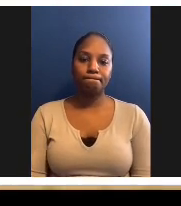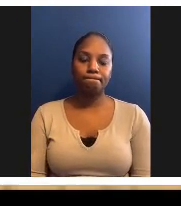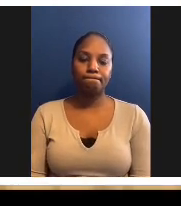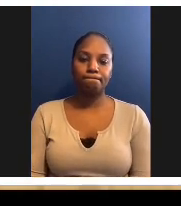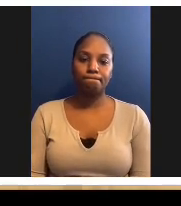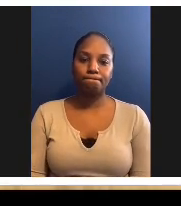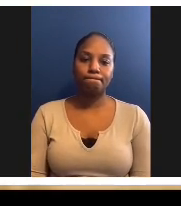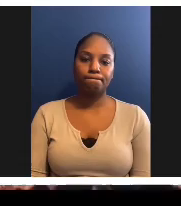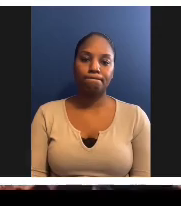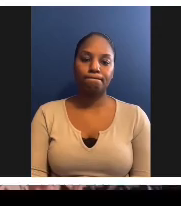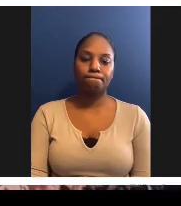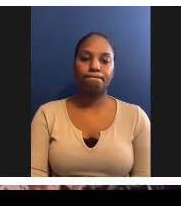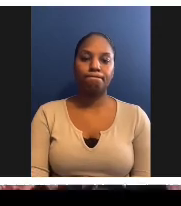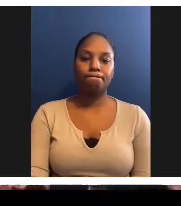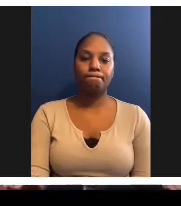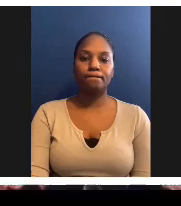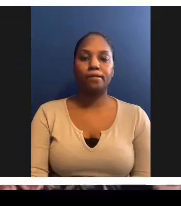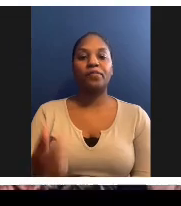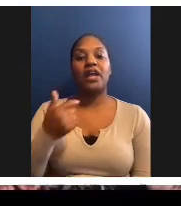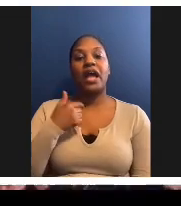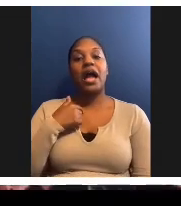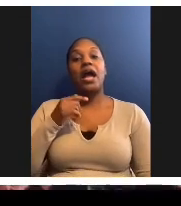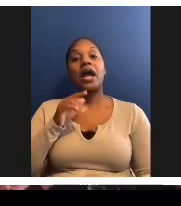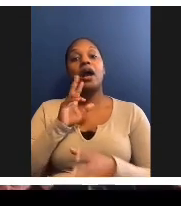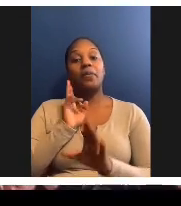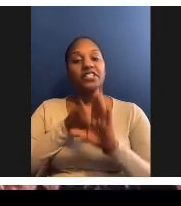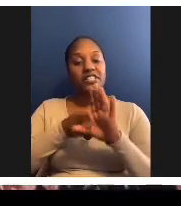I participate in 4-H. I